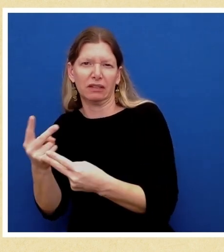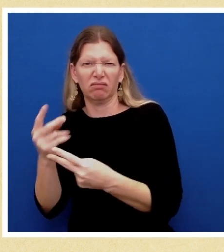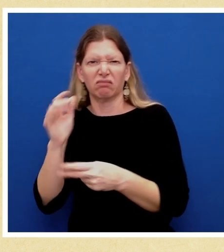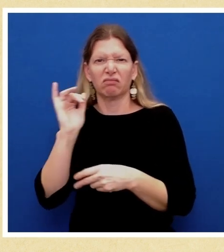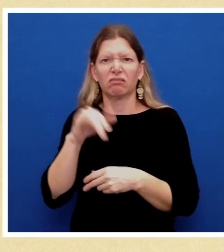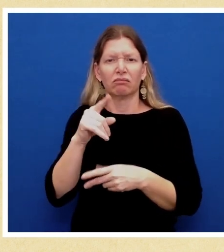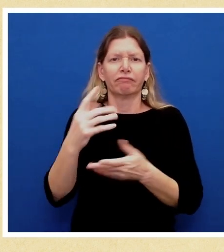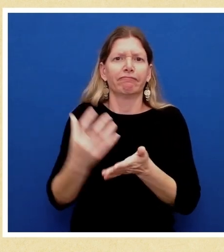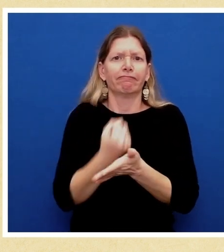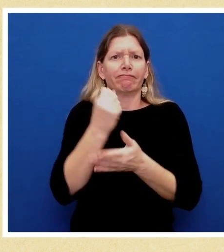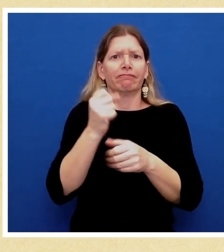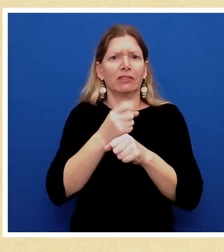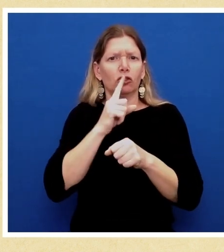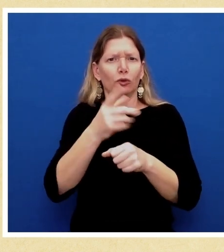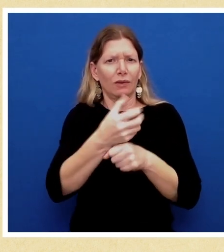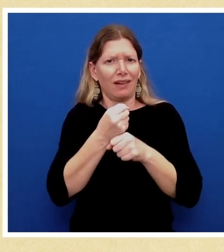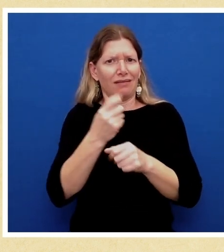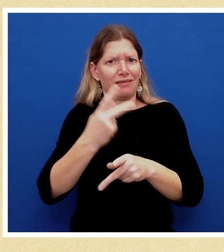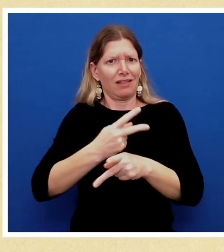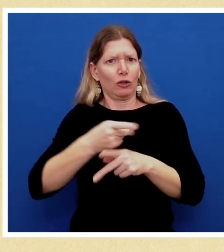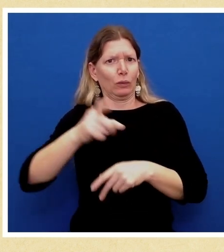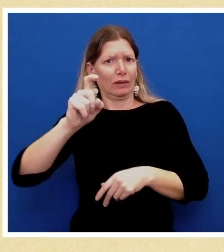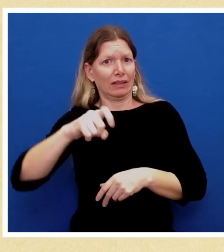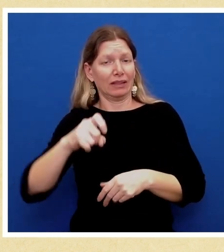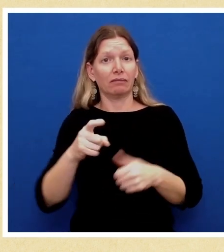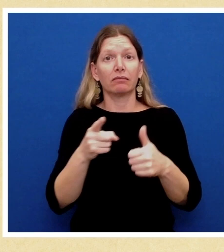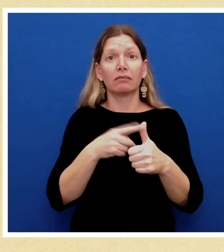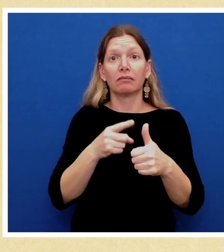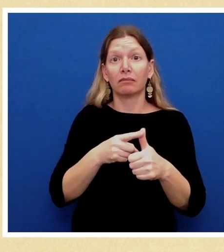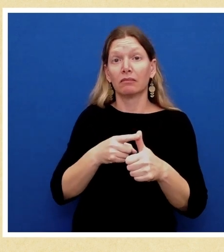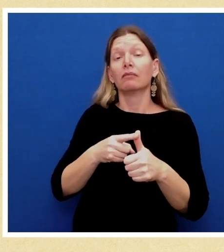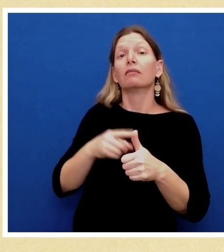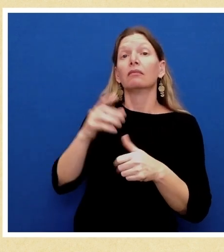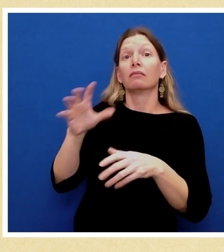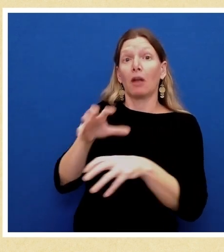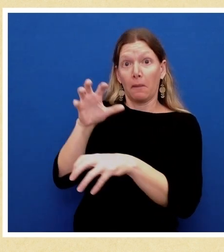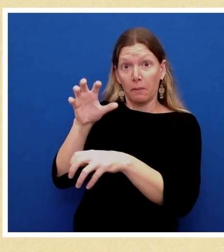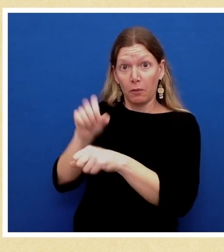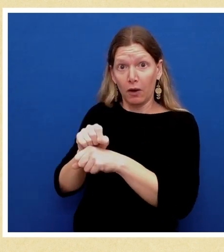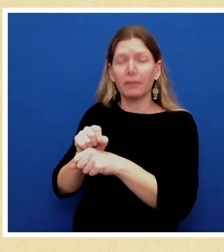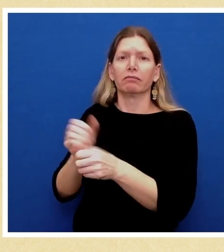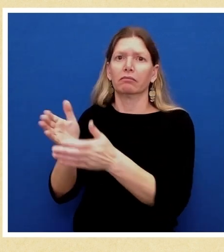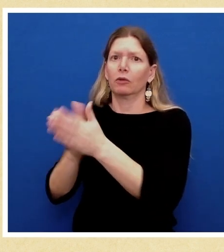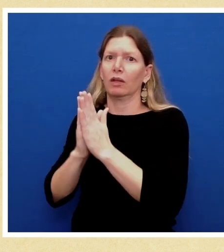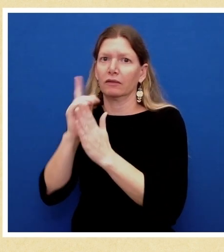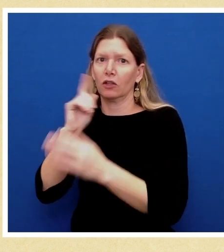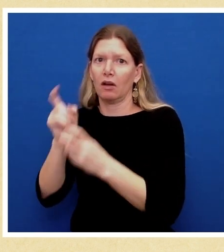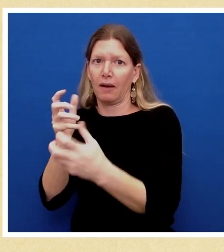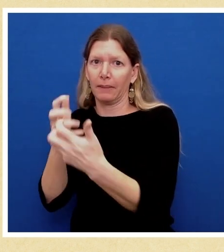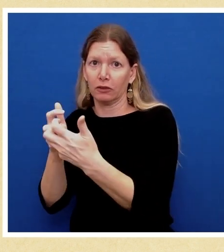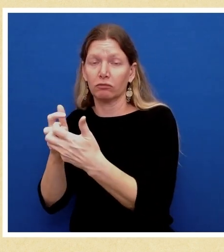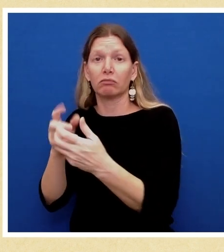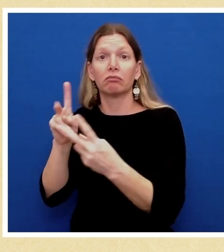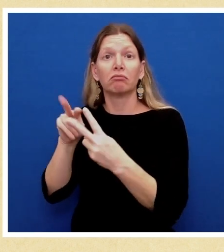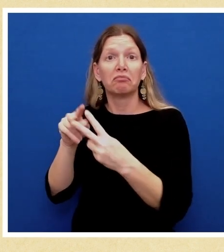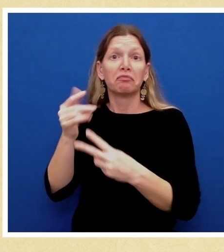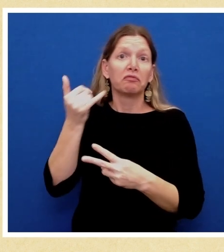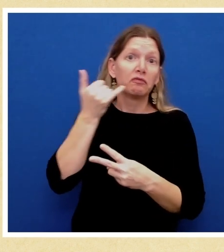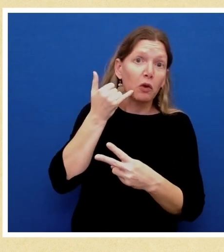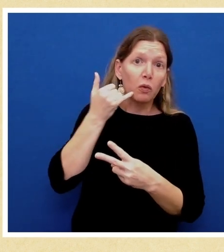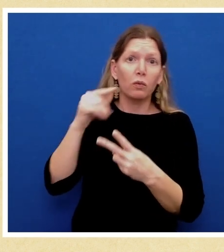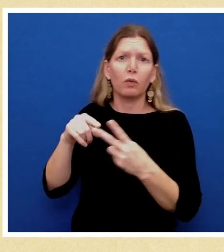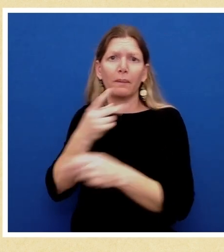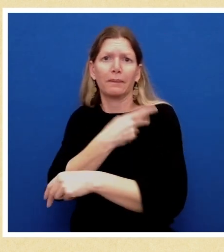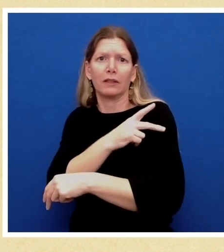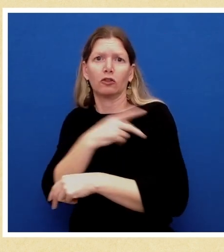stay that will help you get the care you need. 1. Make the request for accommodations when you make the appointment, either